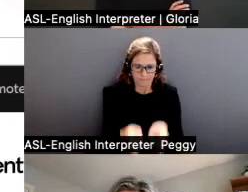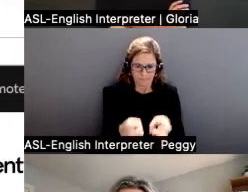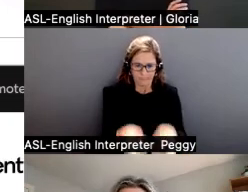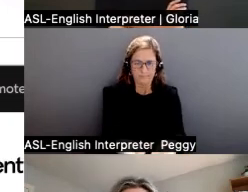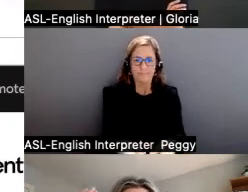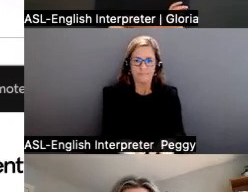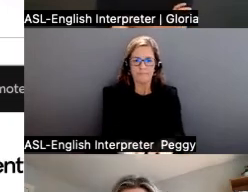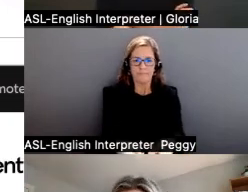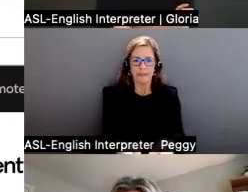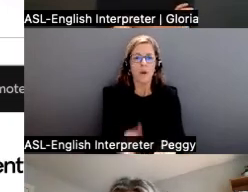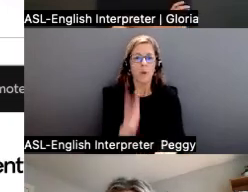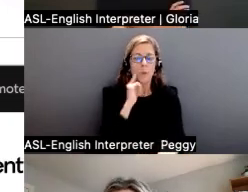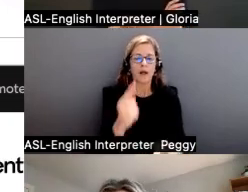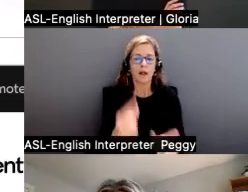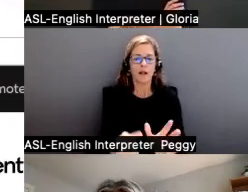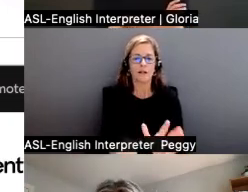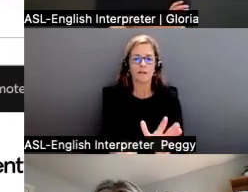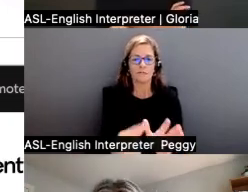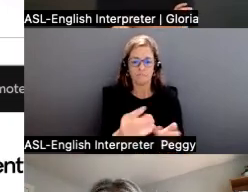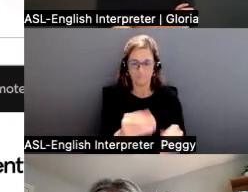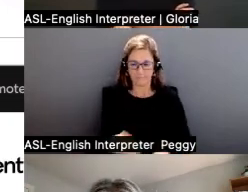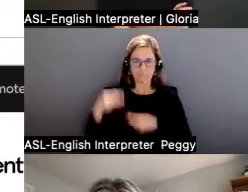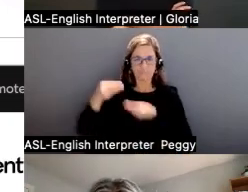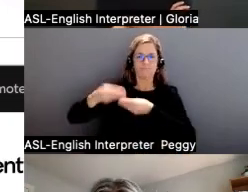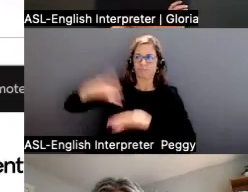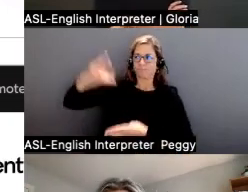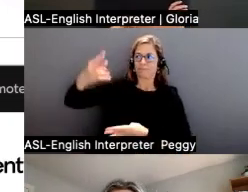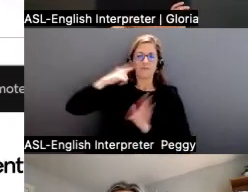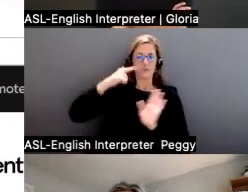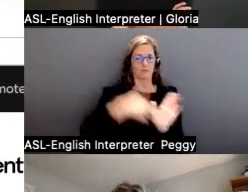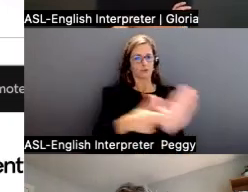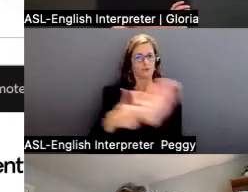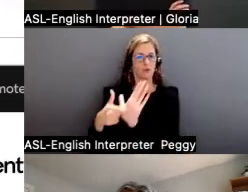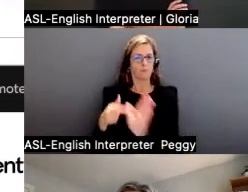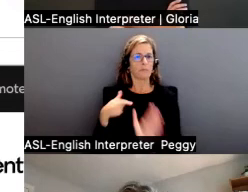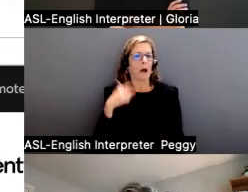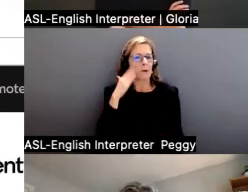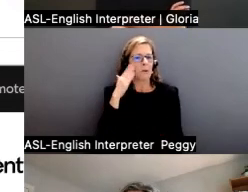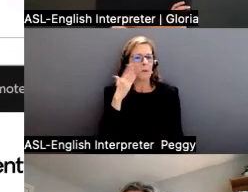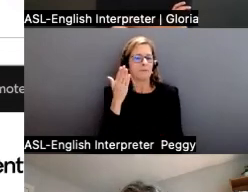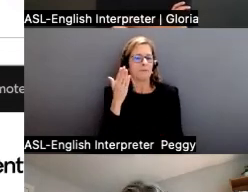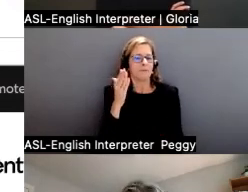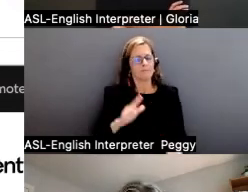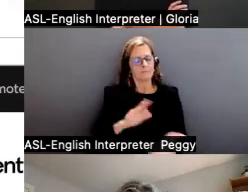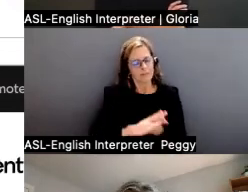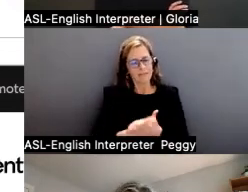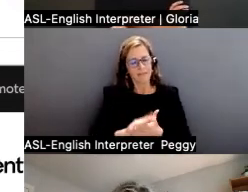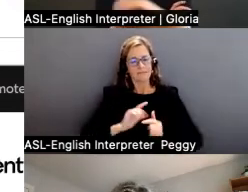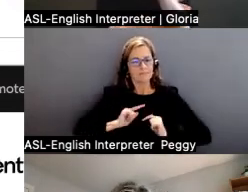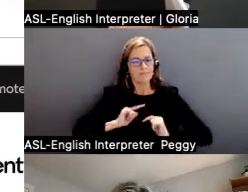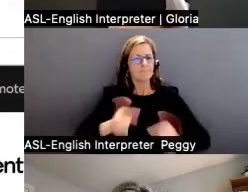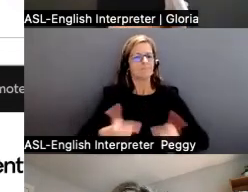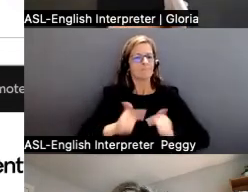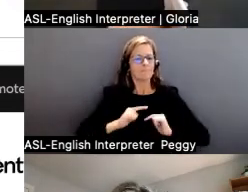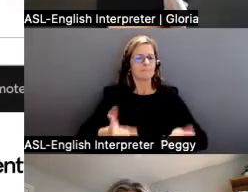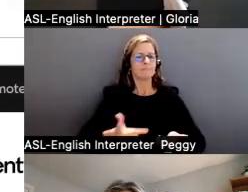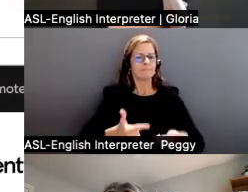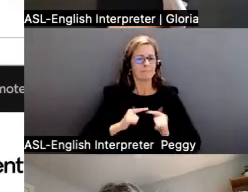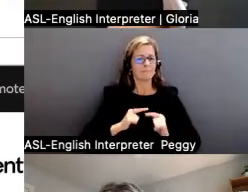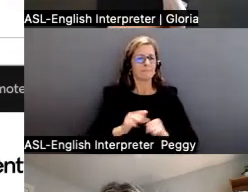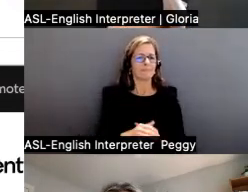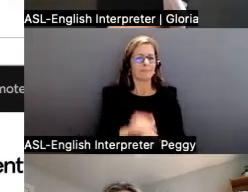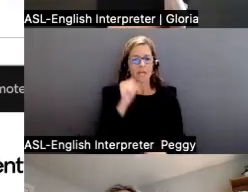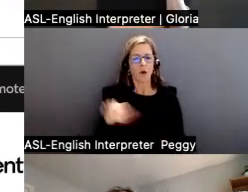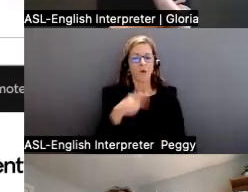get to the end, I will see the questions here and I can answer them for you. So again, it's a nice way to engage the audience in what you're doing or